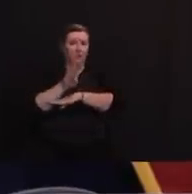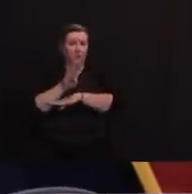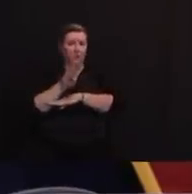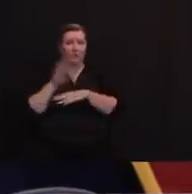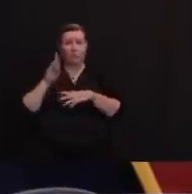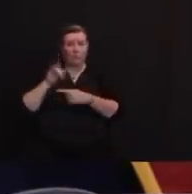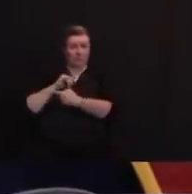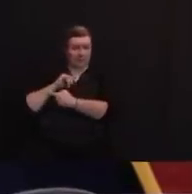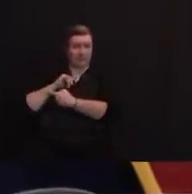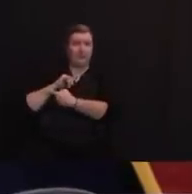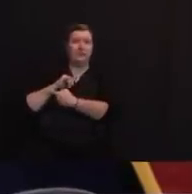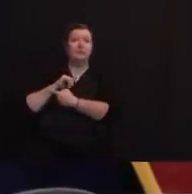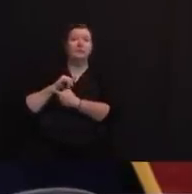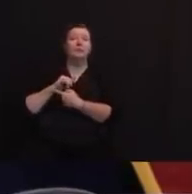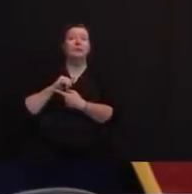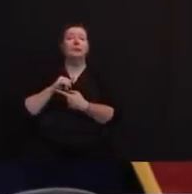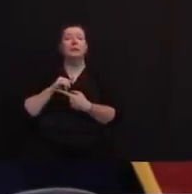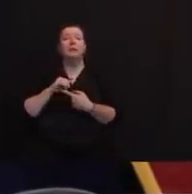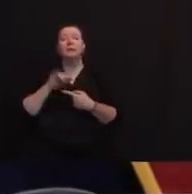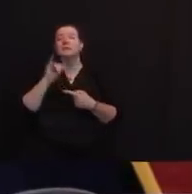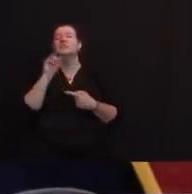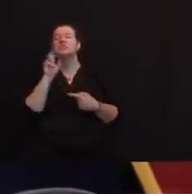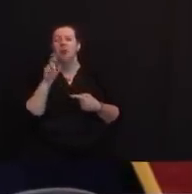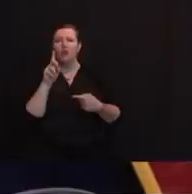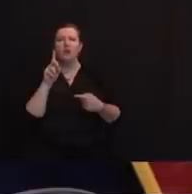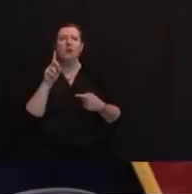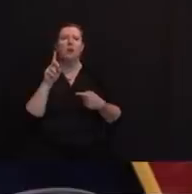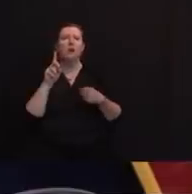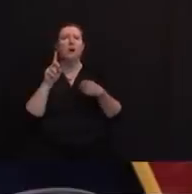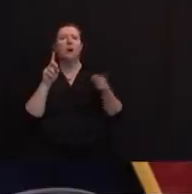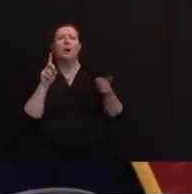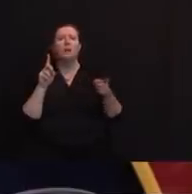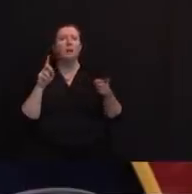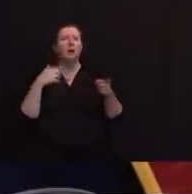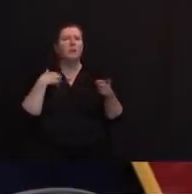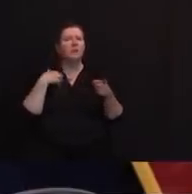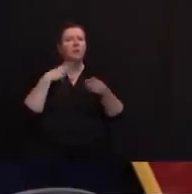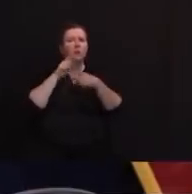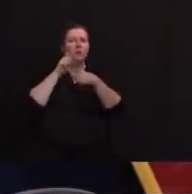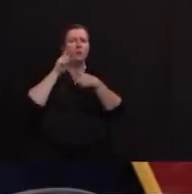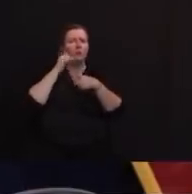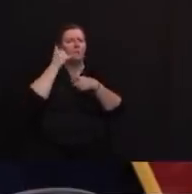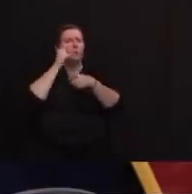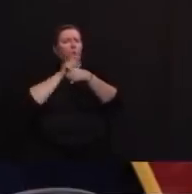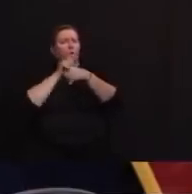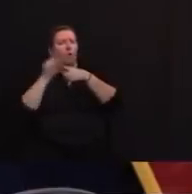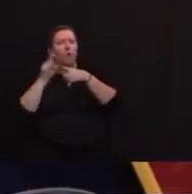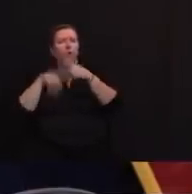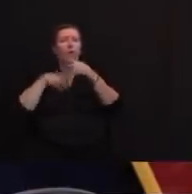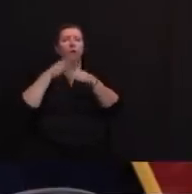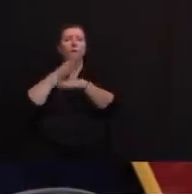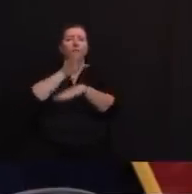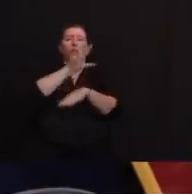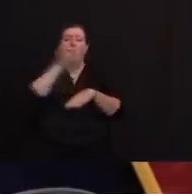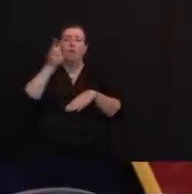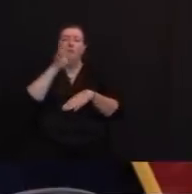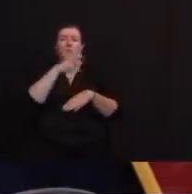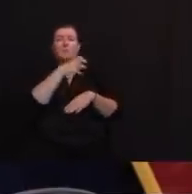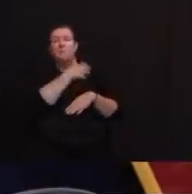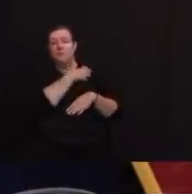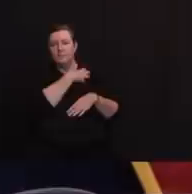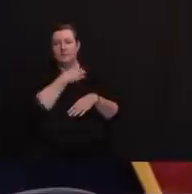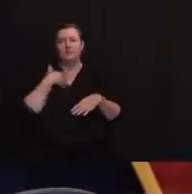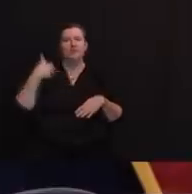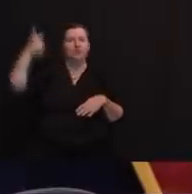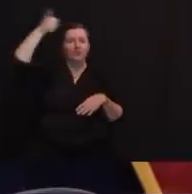Maples, the AG, and I hosted a call with more than 300 police chiefs to talk about the vaccine distribution plan.